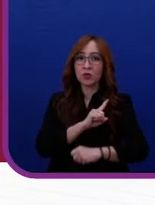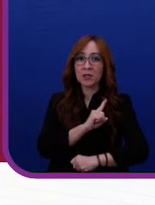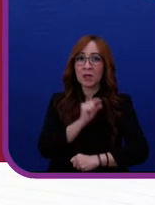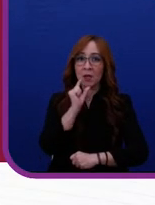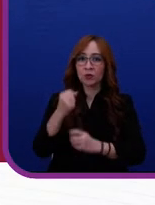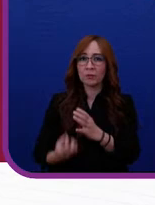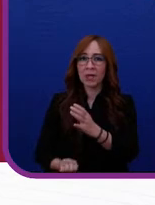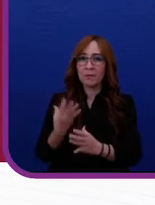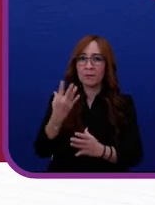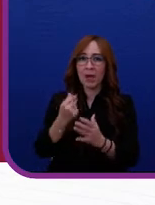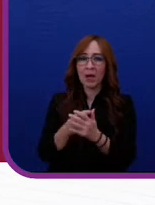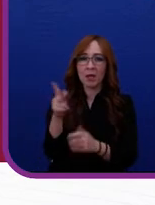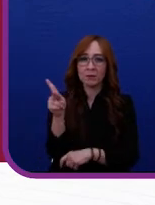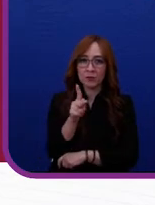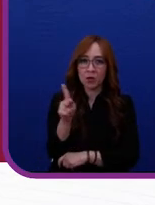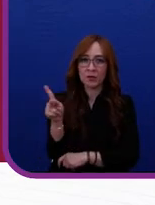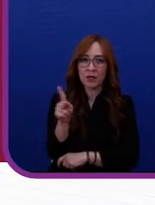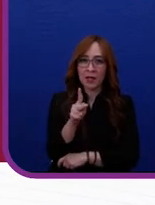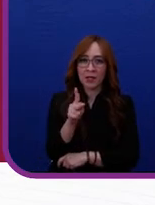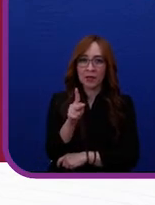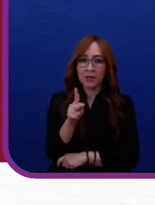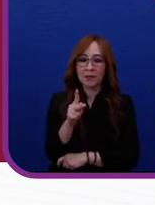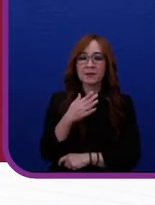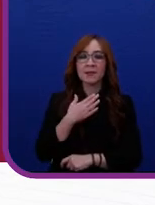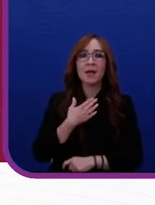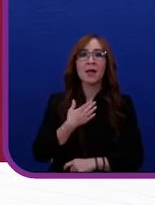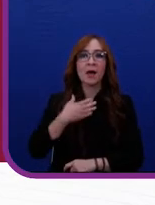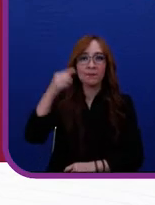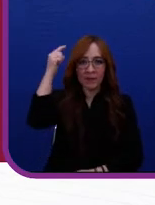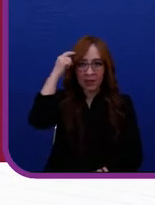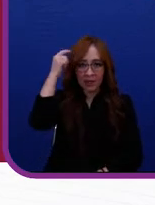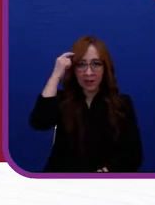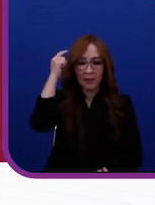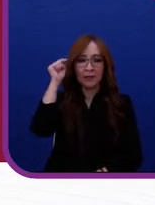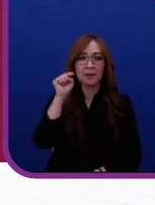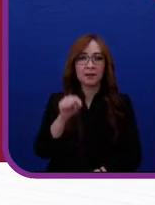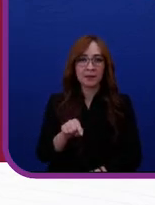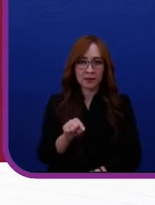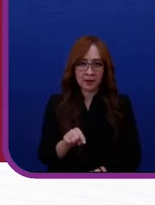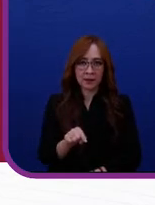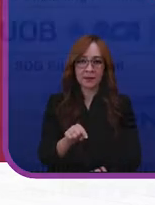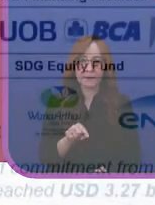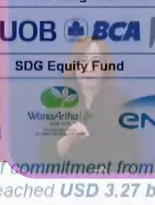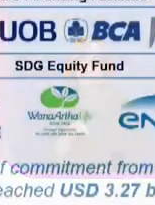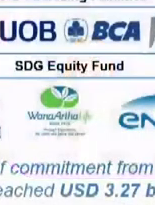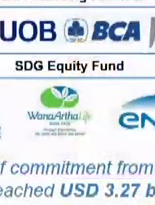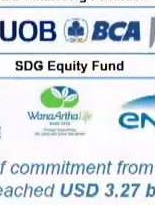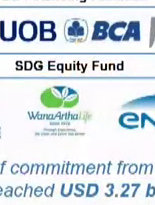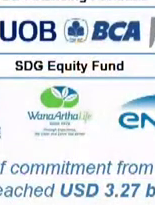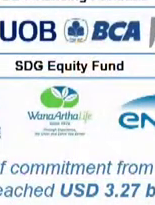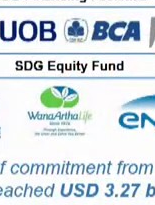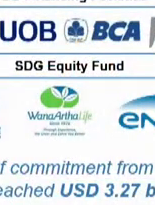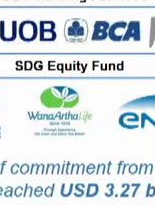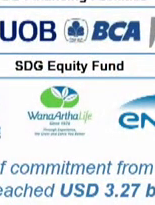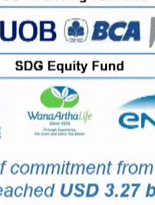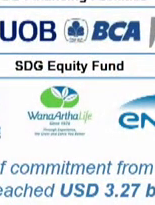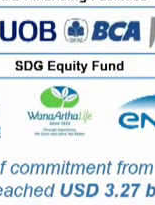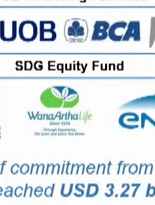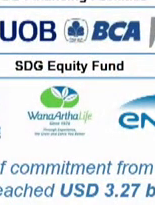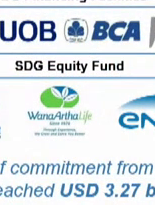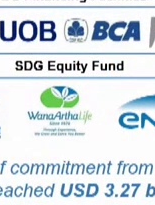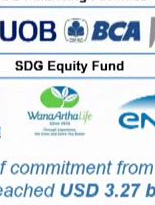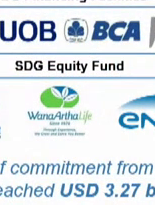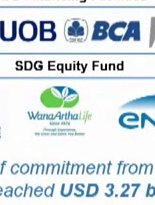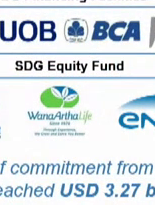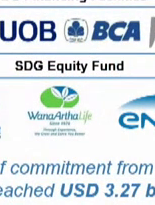hahaha think this is a Premier League our sdg partners Which can be